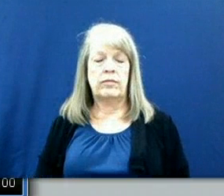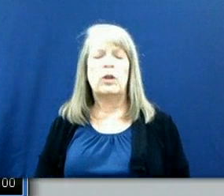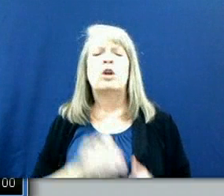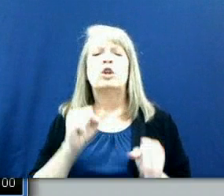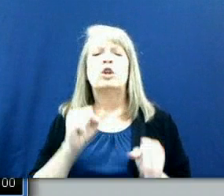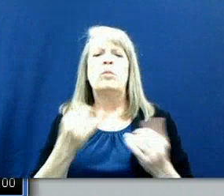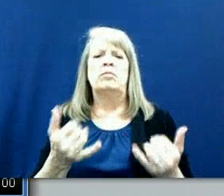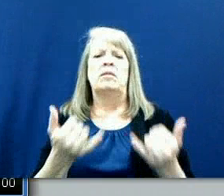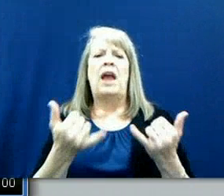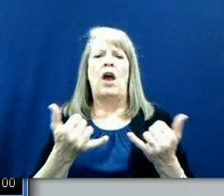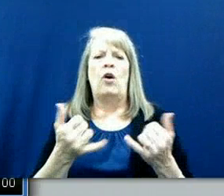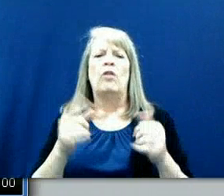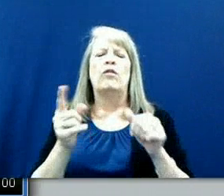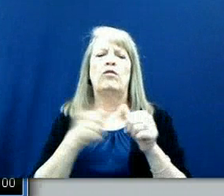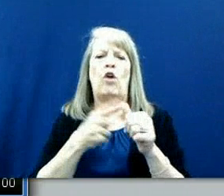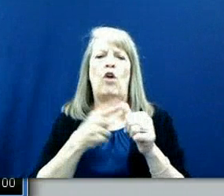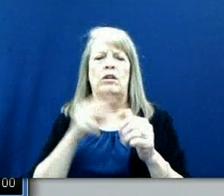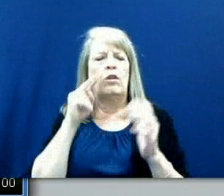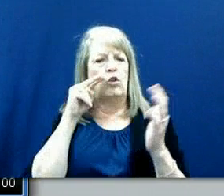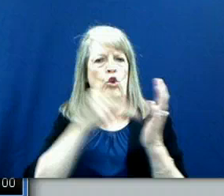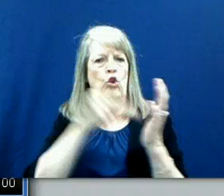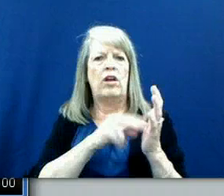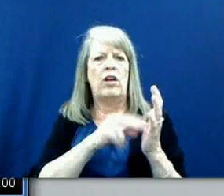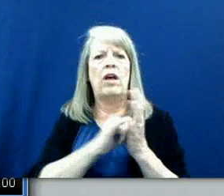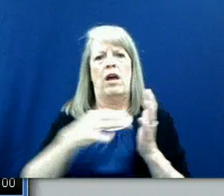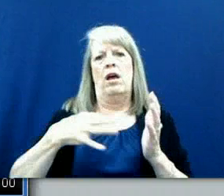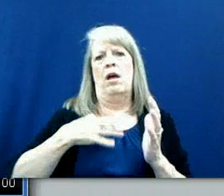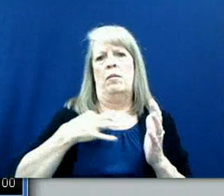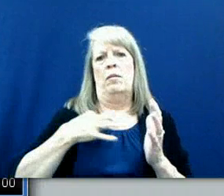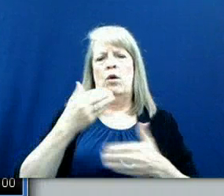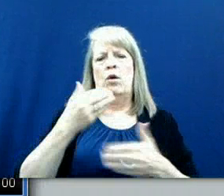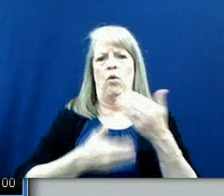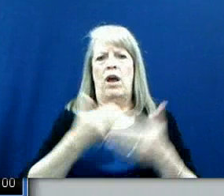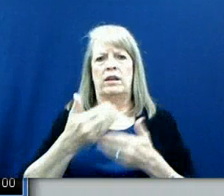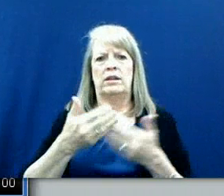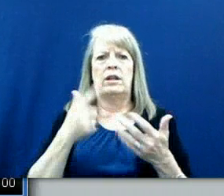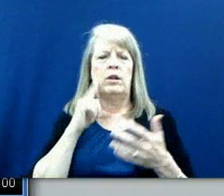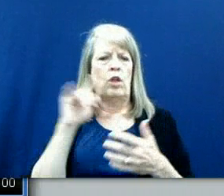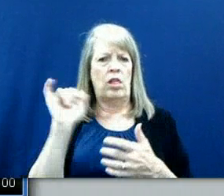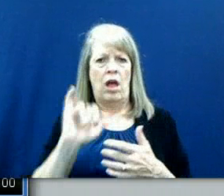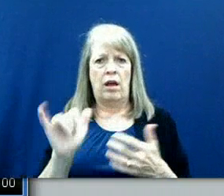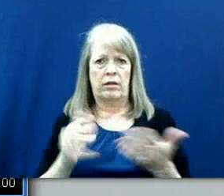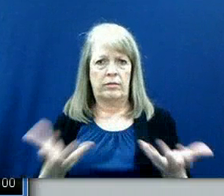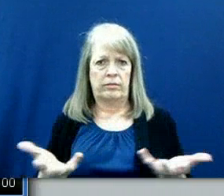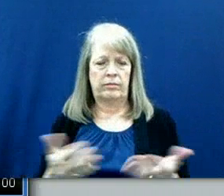Let's first look at the application process.